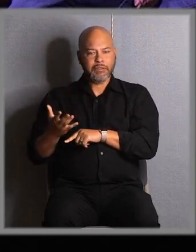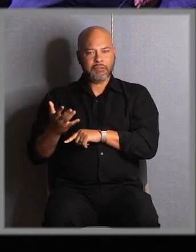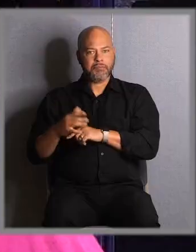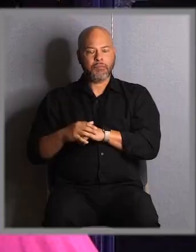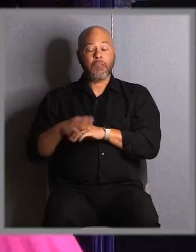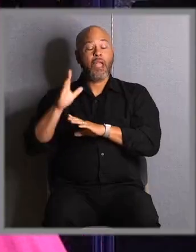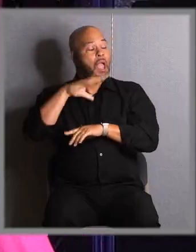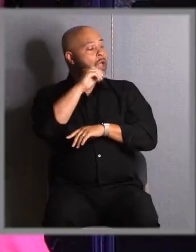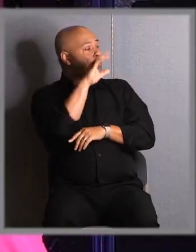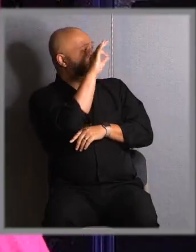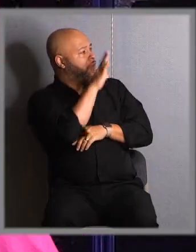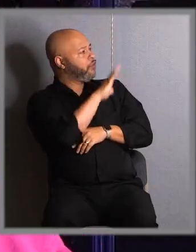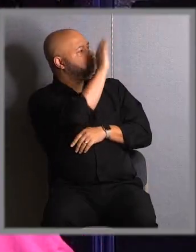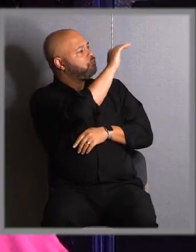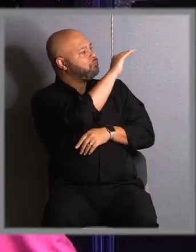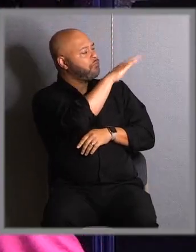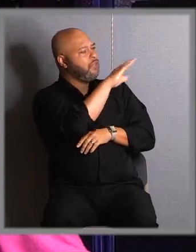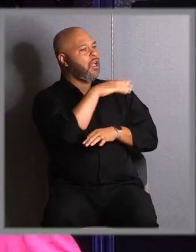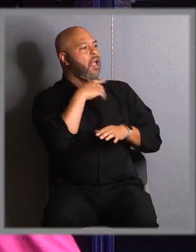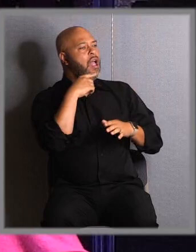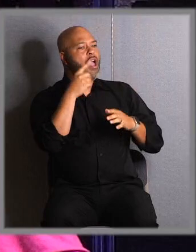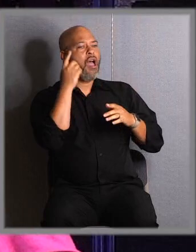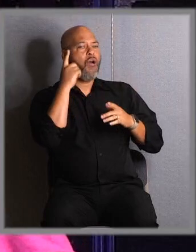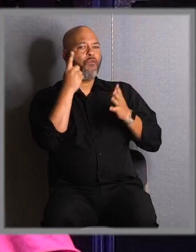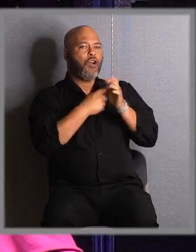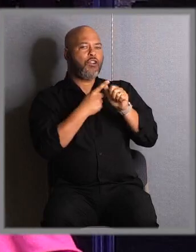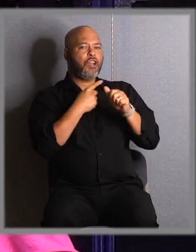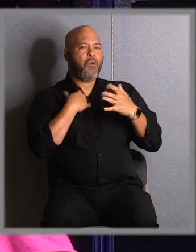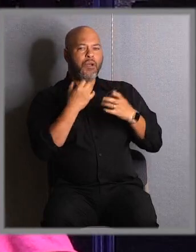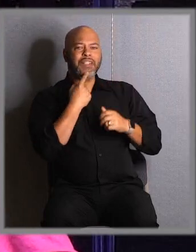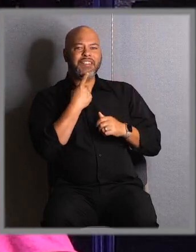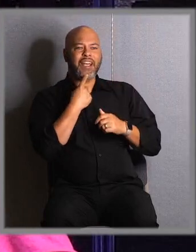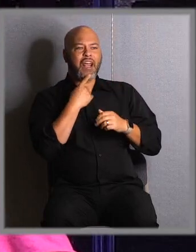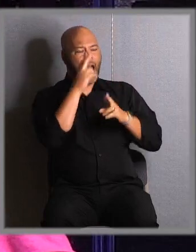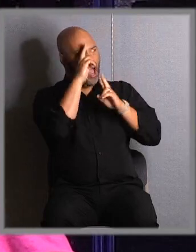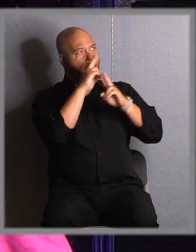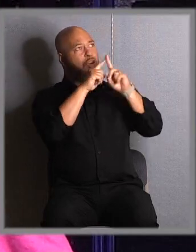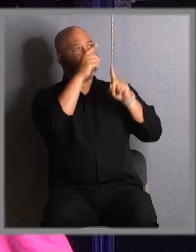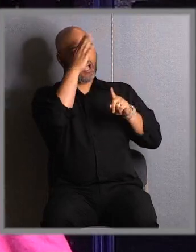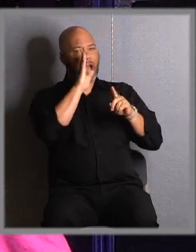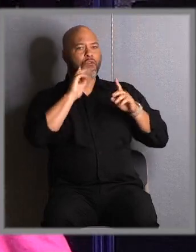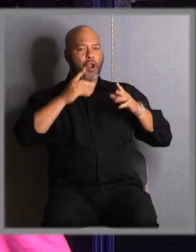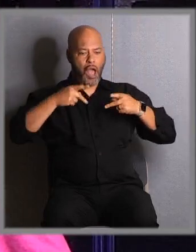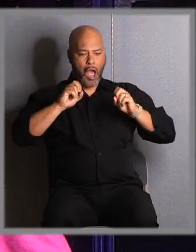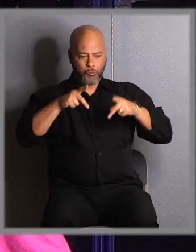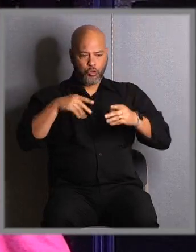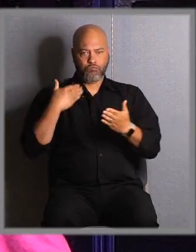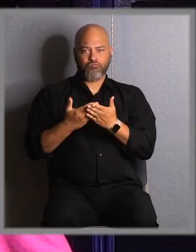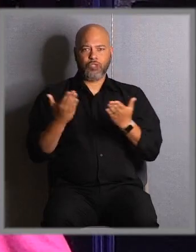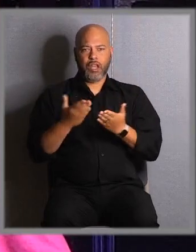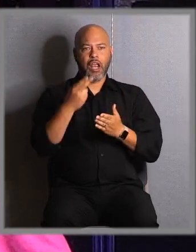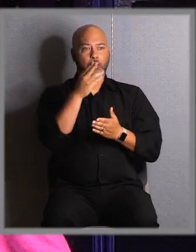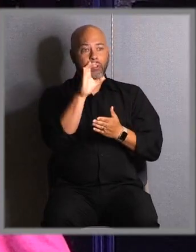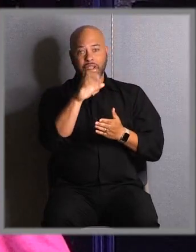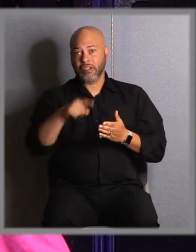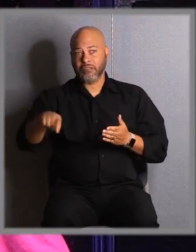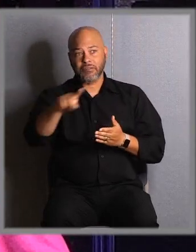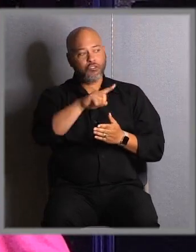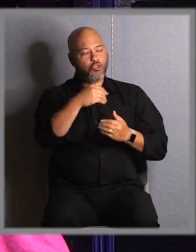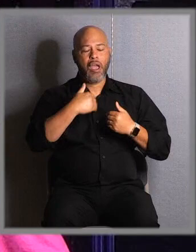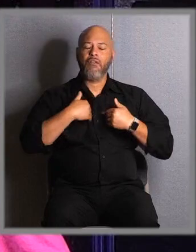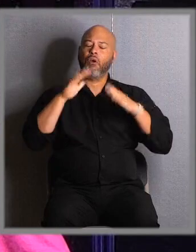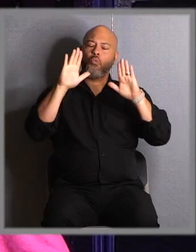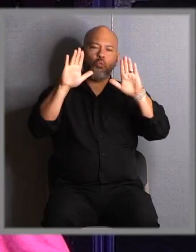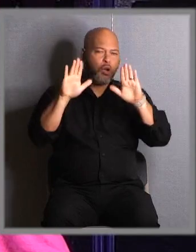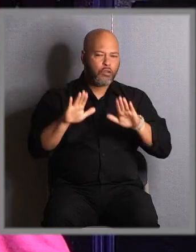know, Pastor Larry, first I want to say, give honor to God for allowing us to be here. Hilldale, you have an